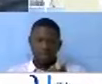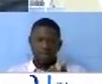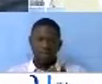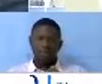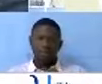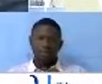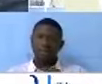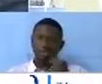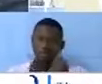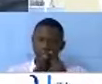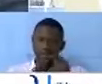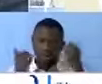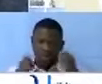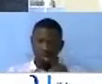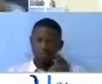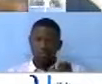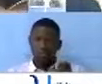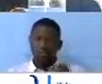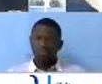No,